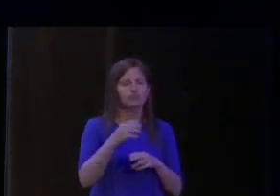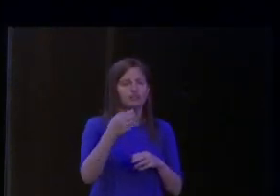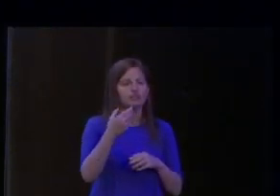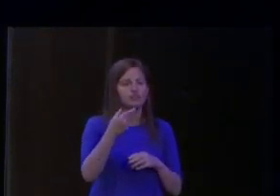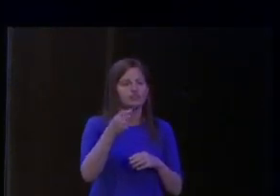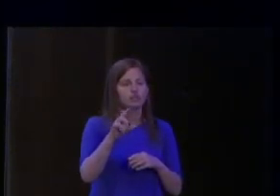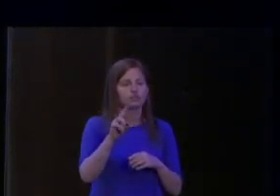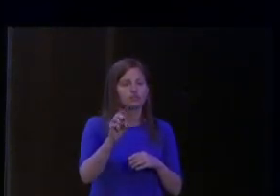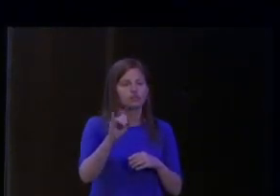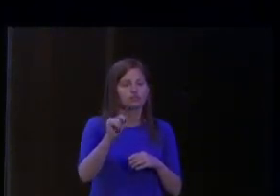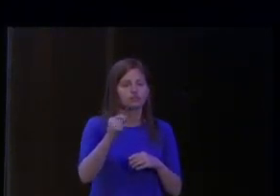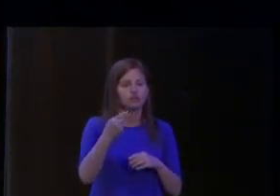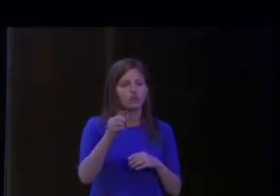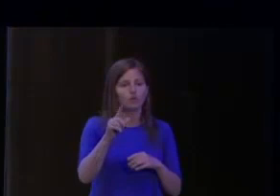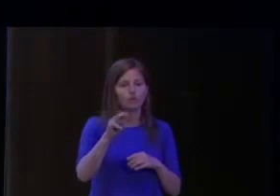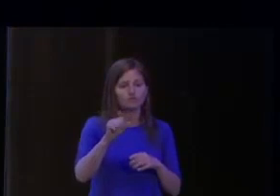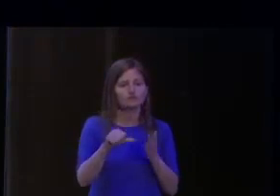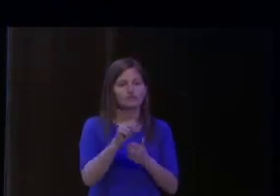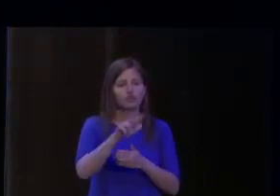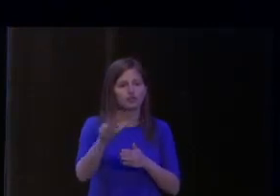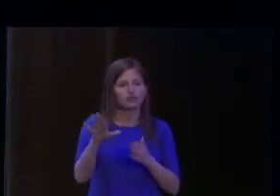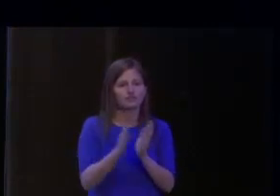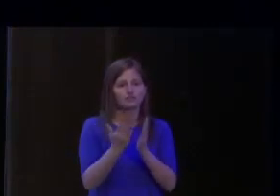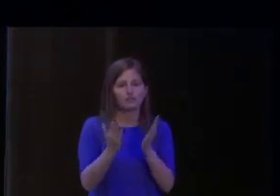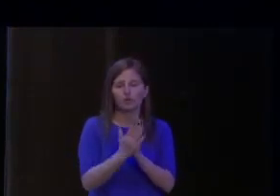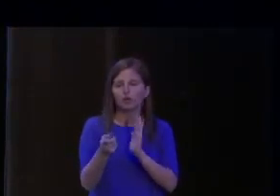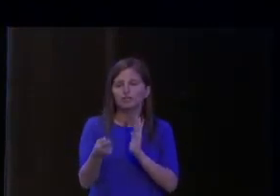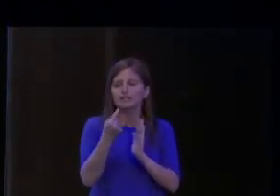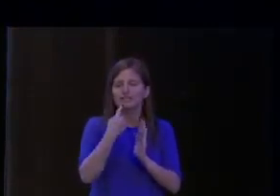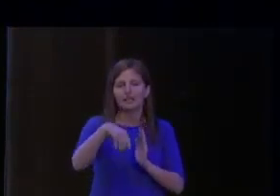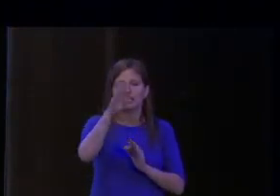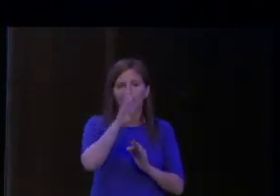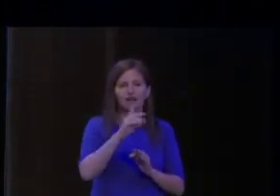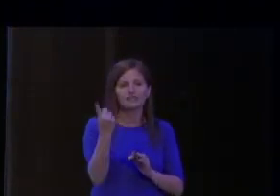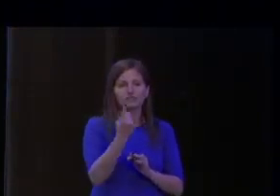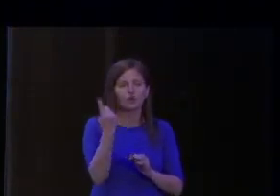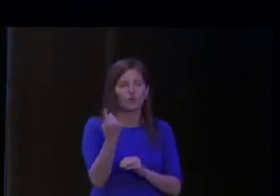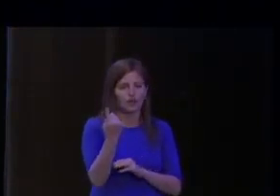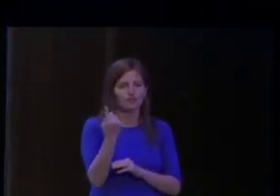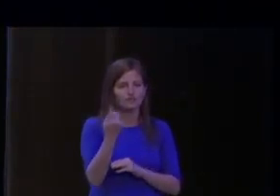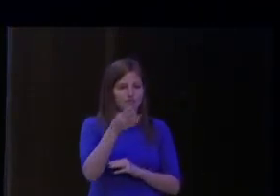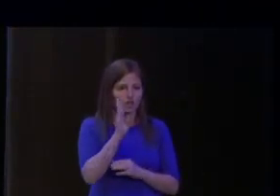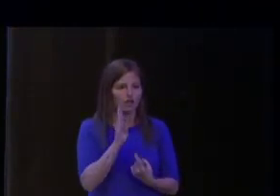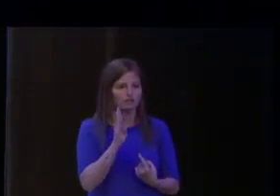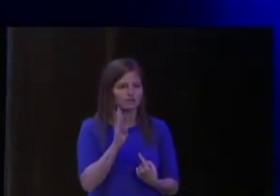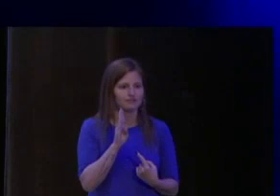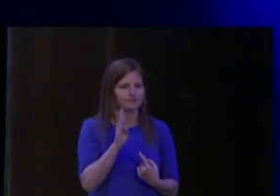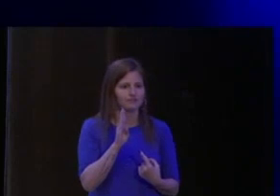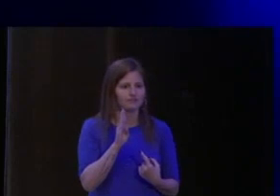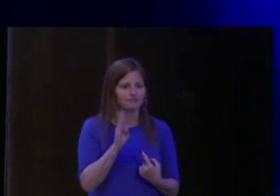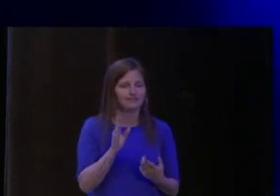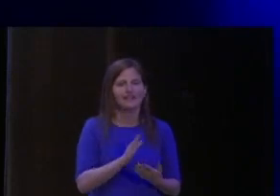to say on page 33 of his textbook that God is always God.